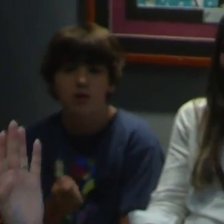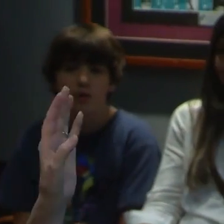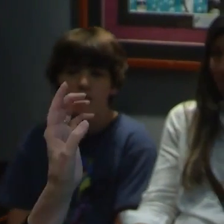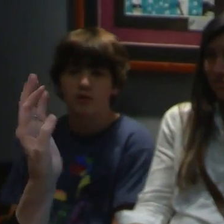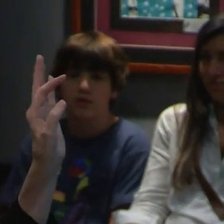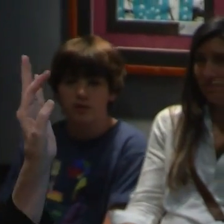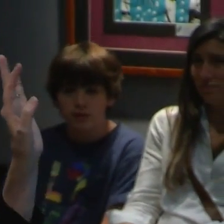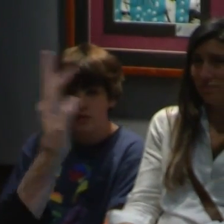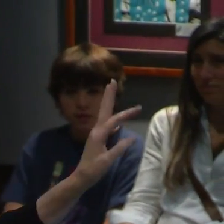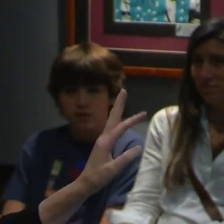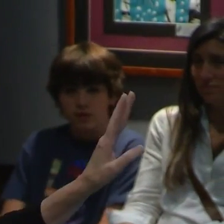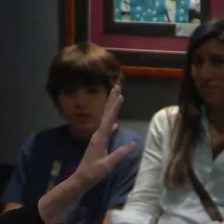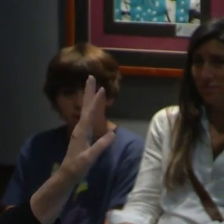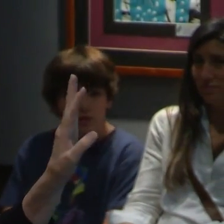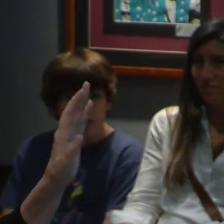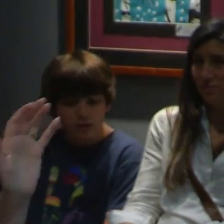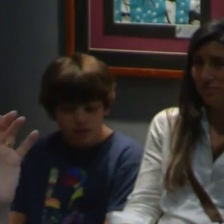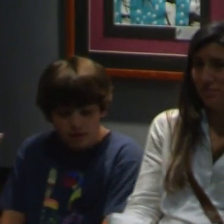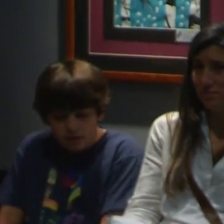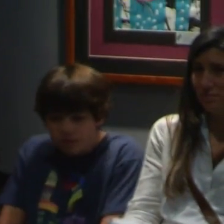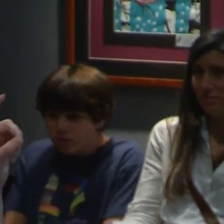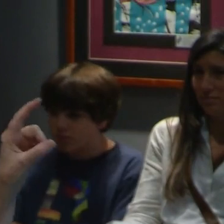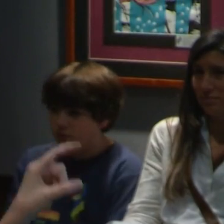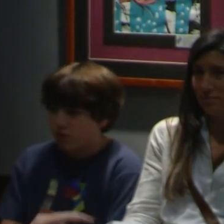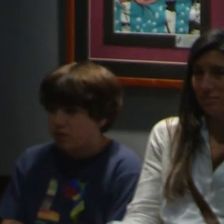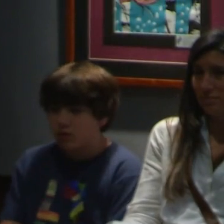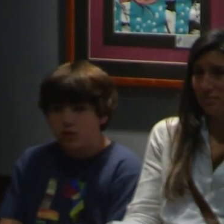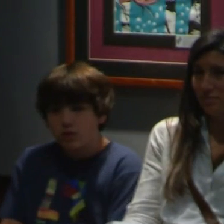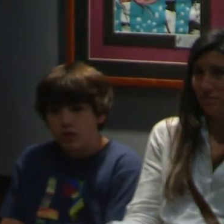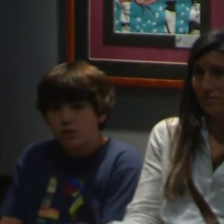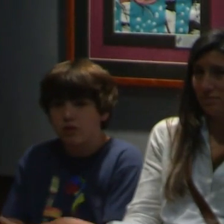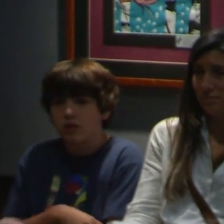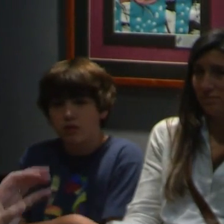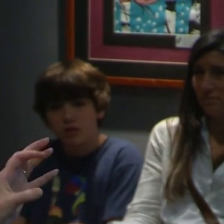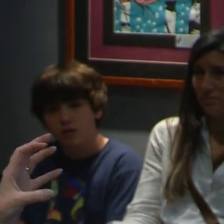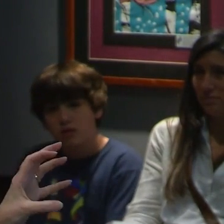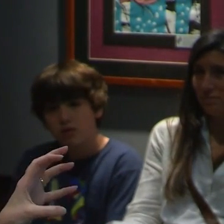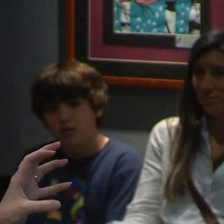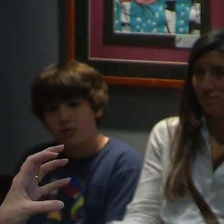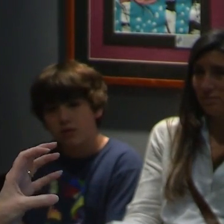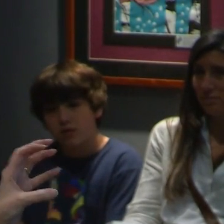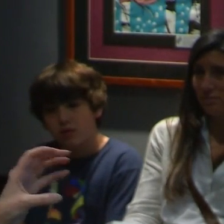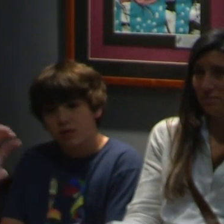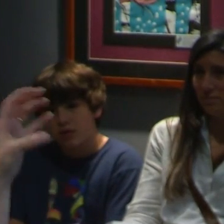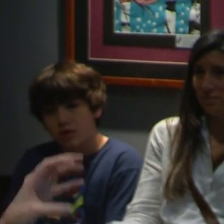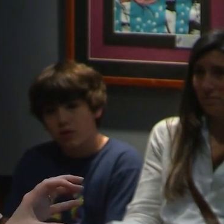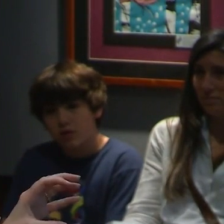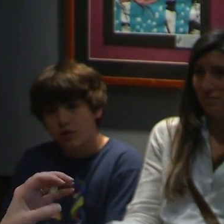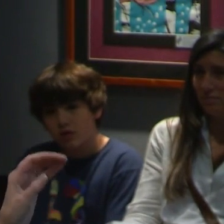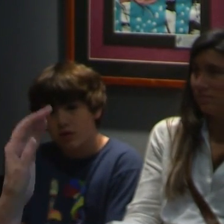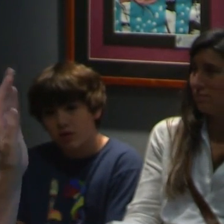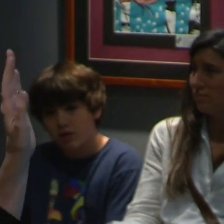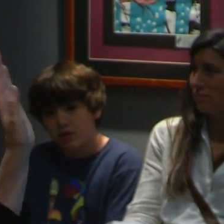development just to the west of the outlined area, I know you're measuring the water in that